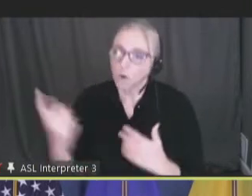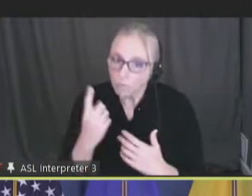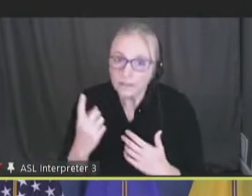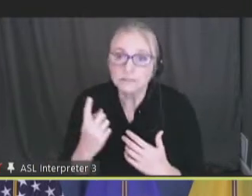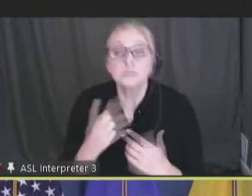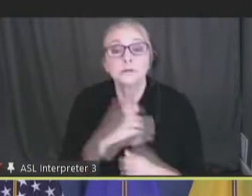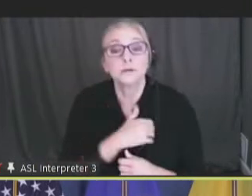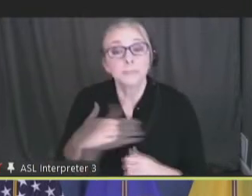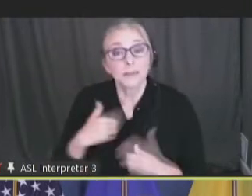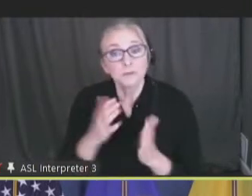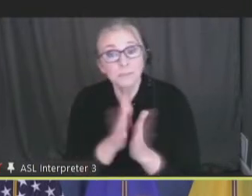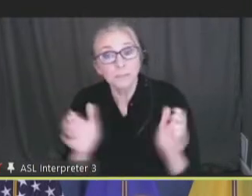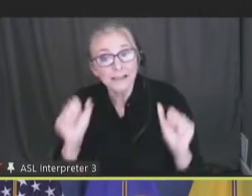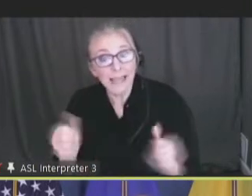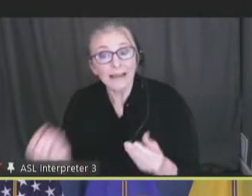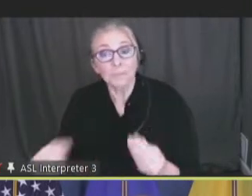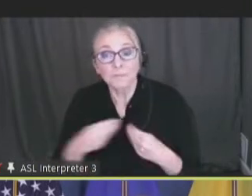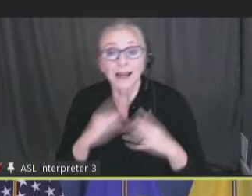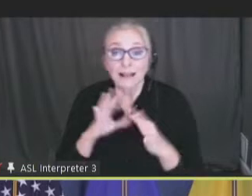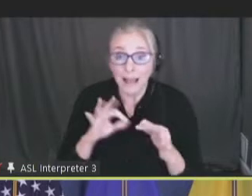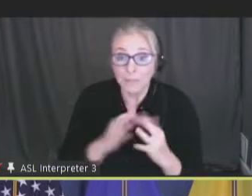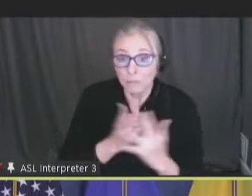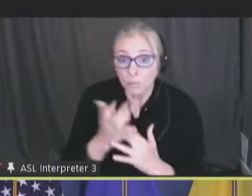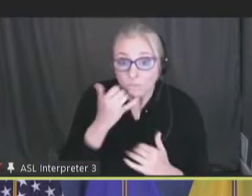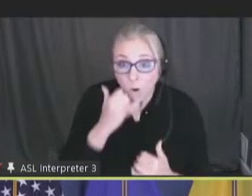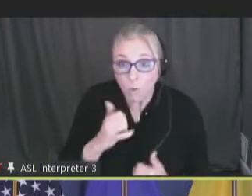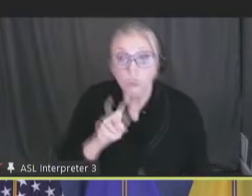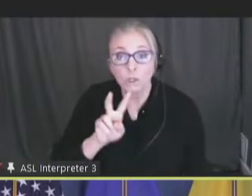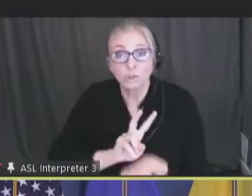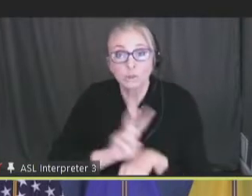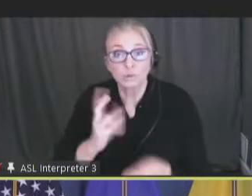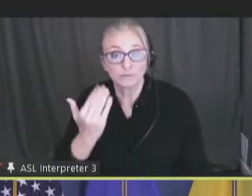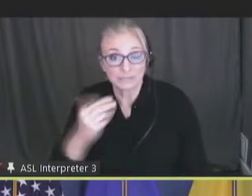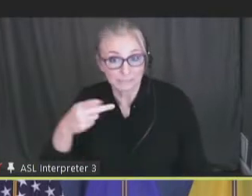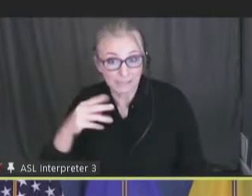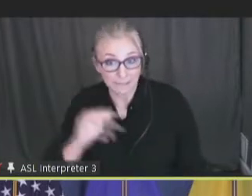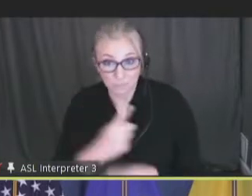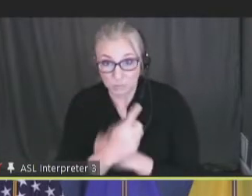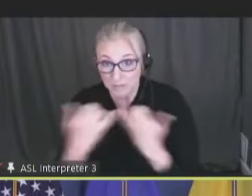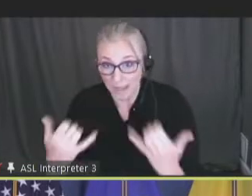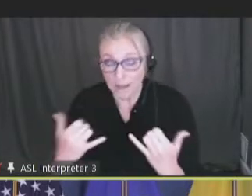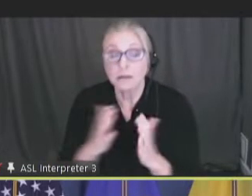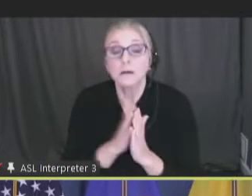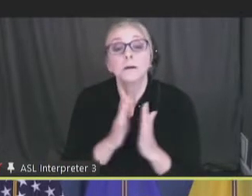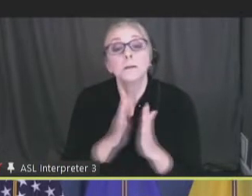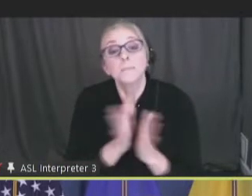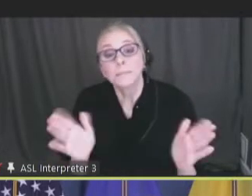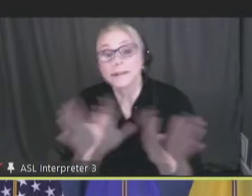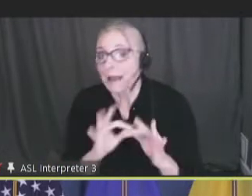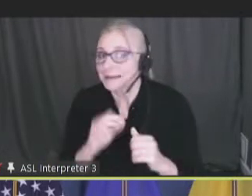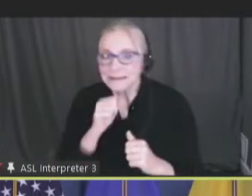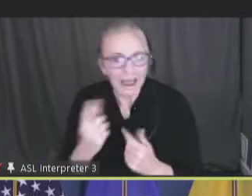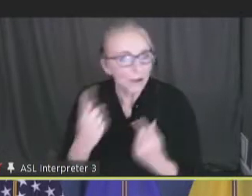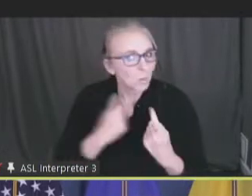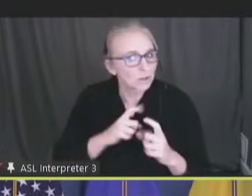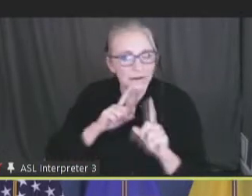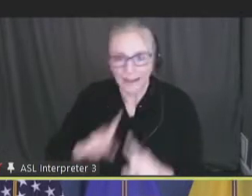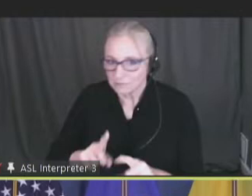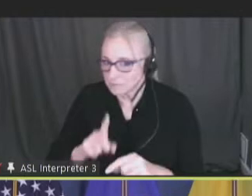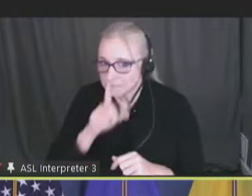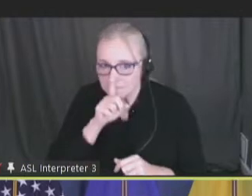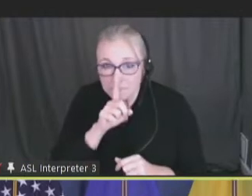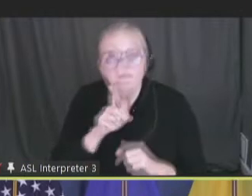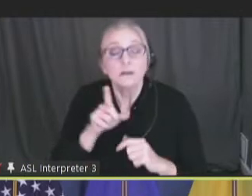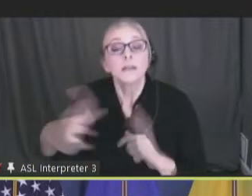members of the public can provide a comment by phone at 2.15 p.m. today. Public comments are not a question and answer session. They